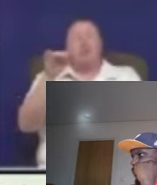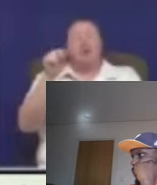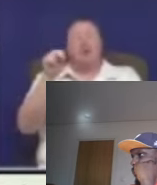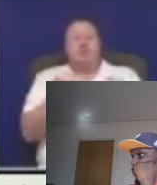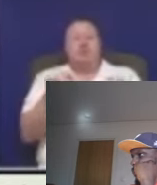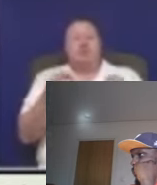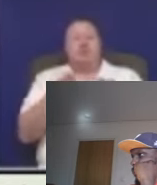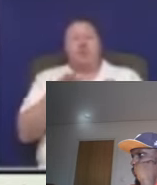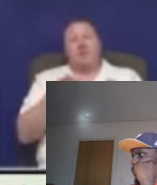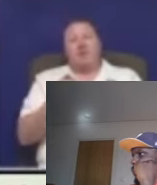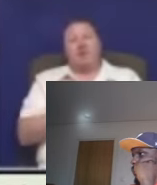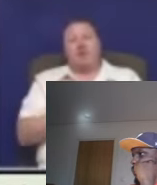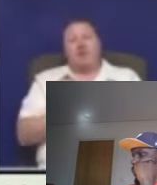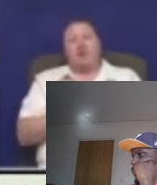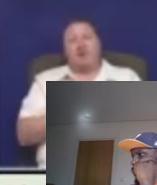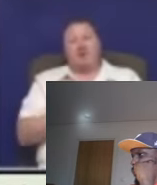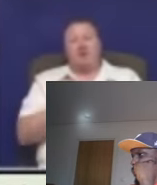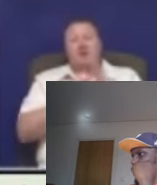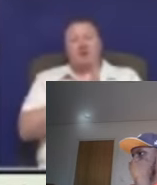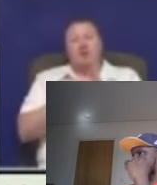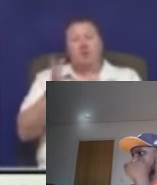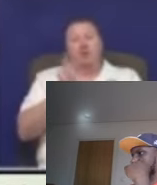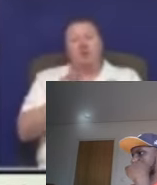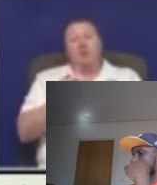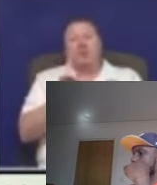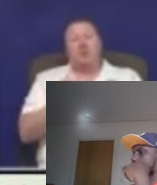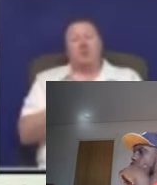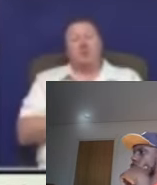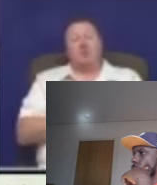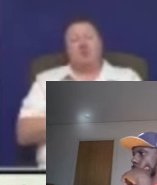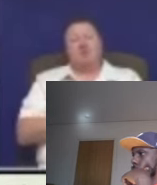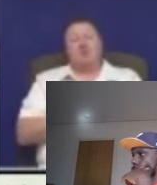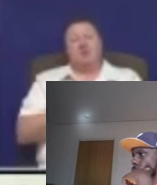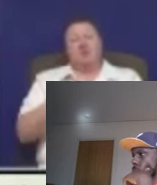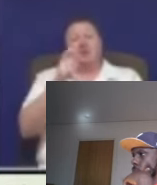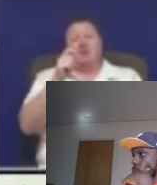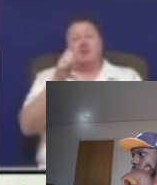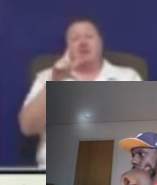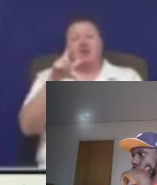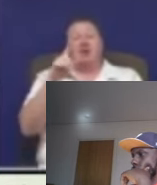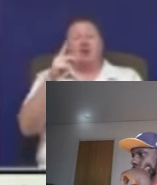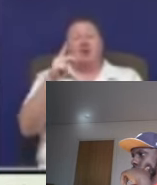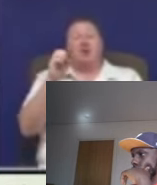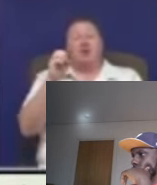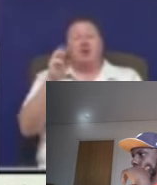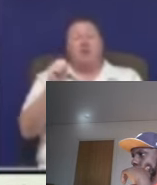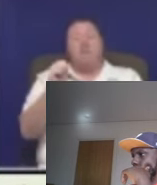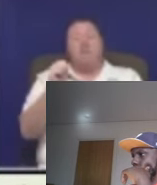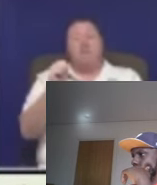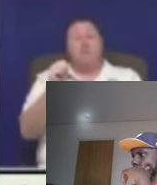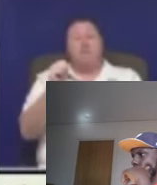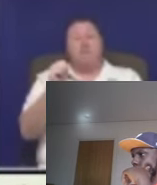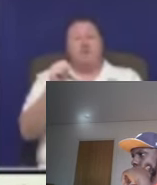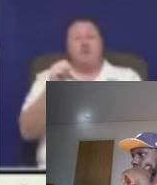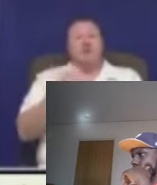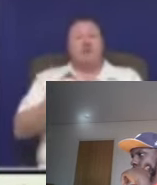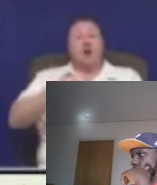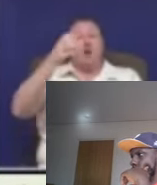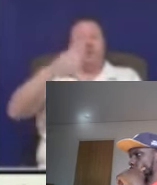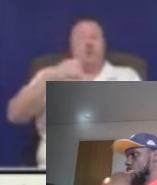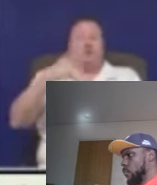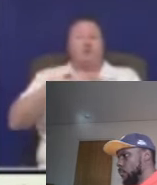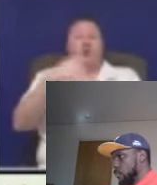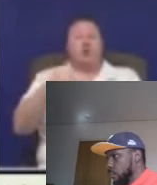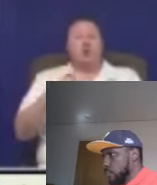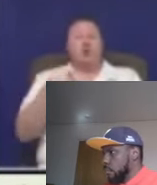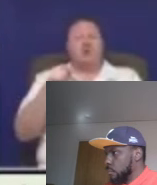construction projects. One of the most striking examples of these delays is the Telkom Towers project in Tshwane, where approximately 1 billion rand was